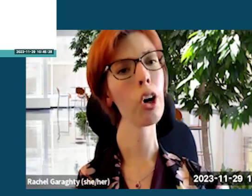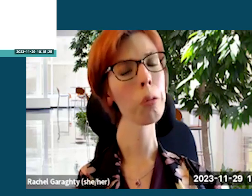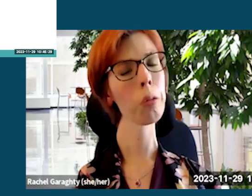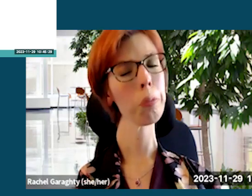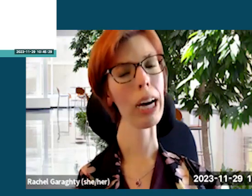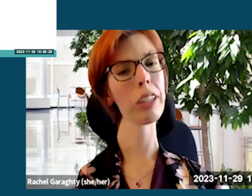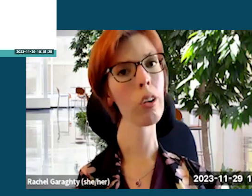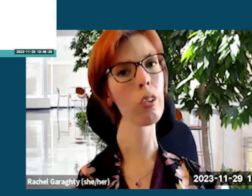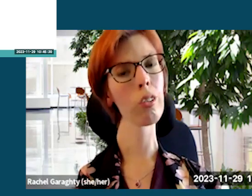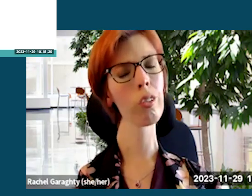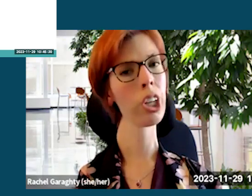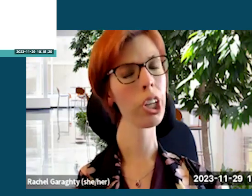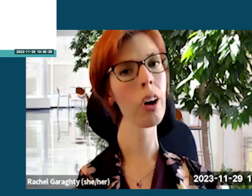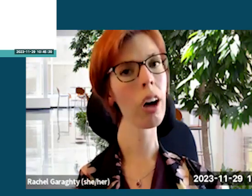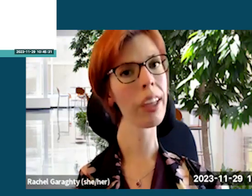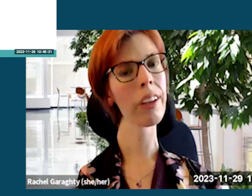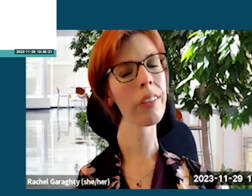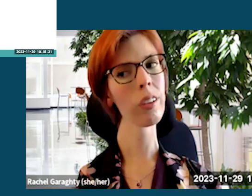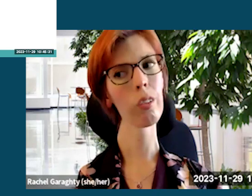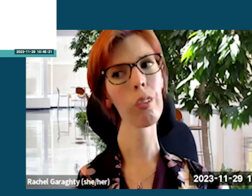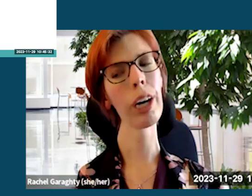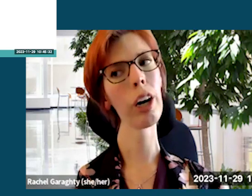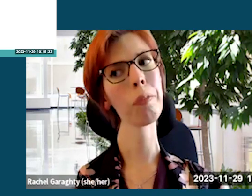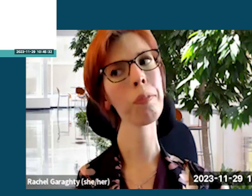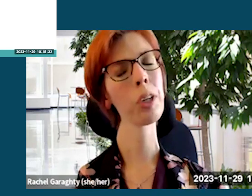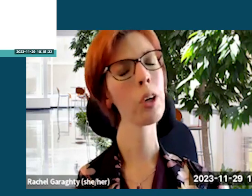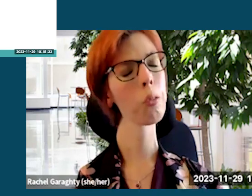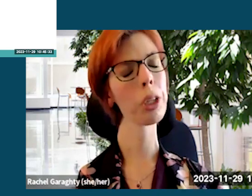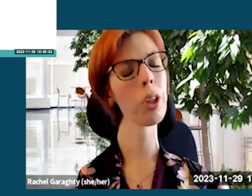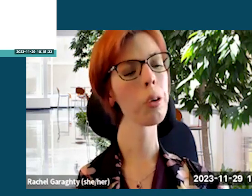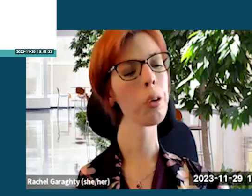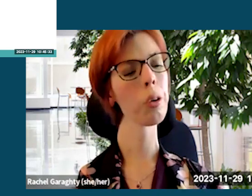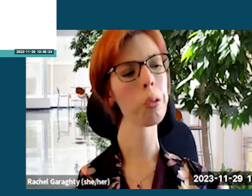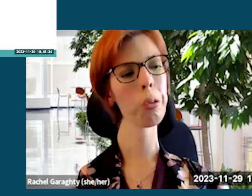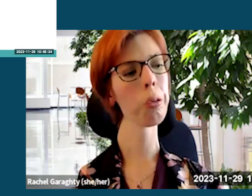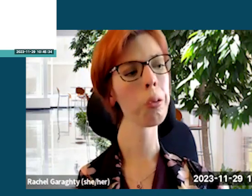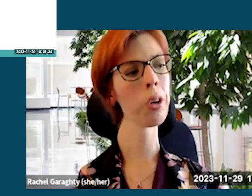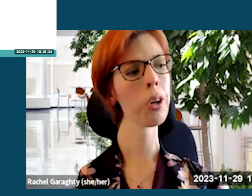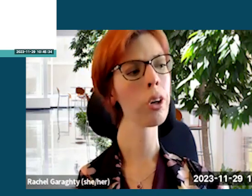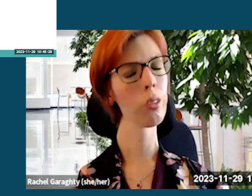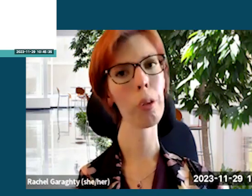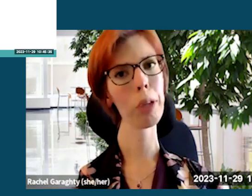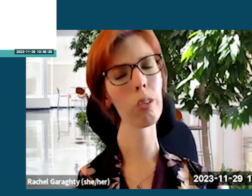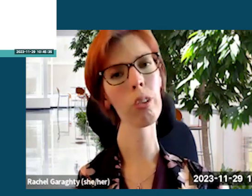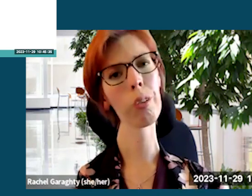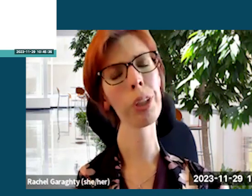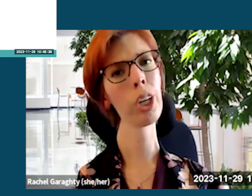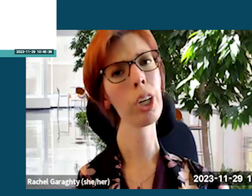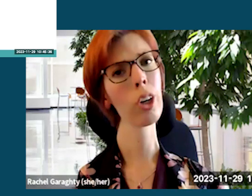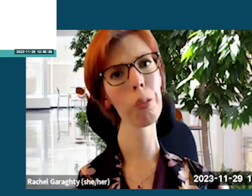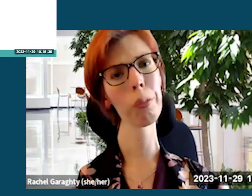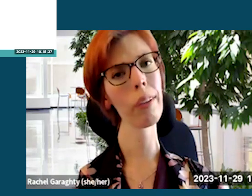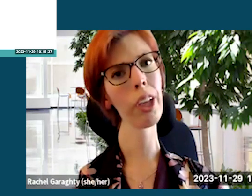our providers in the audience, when you do see patients